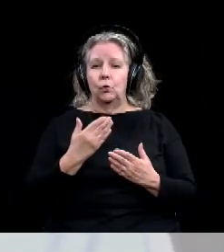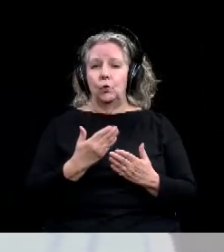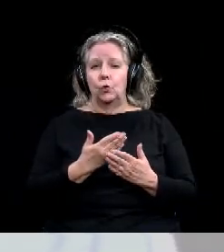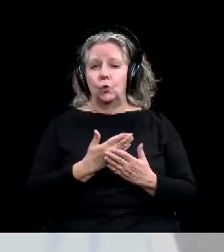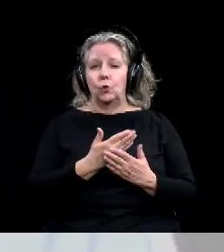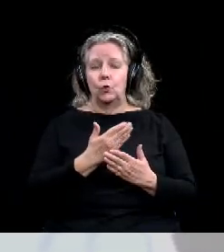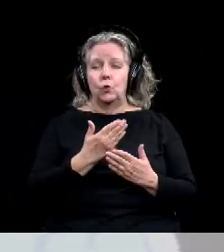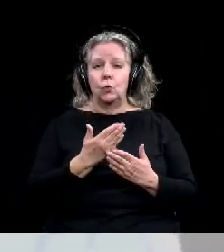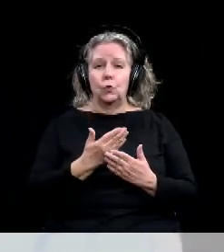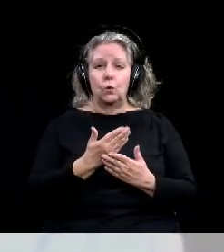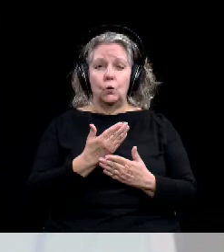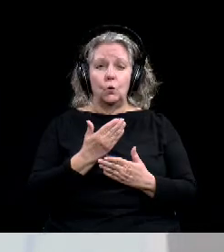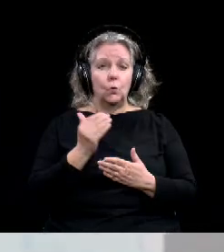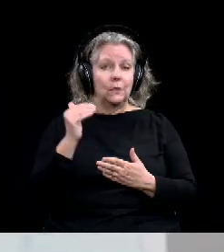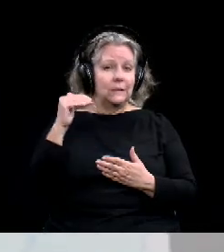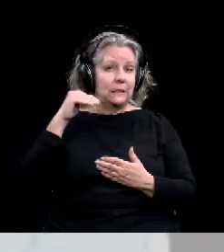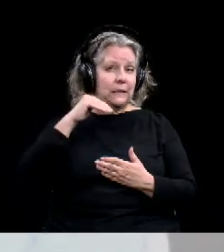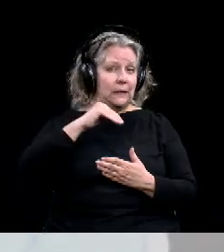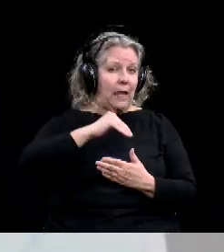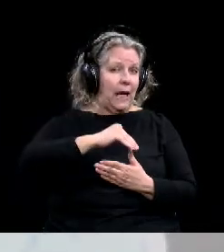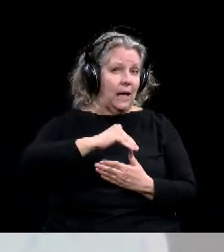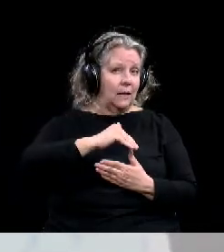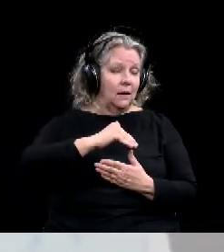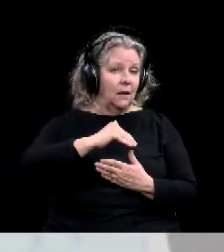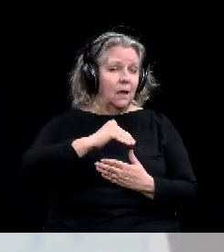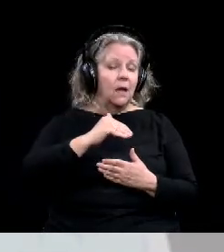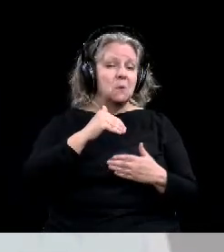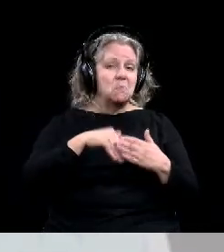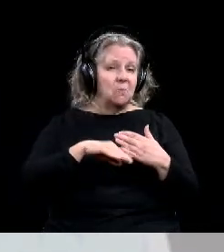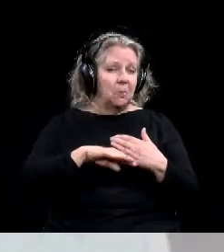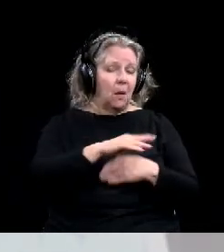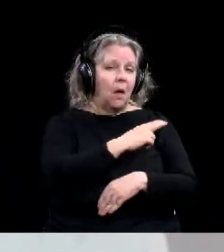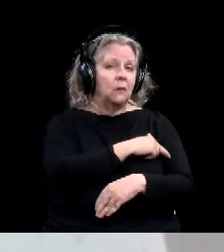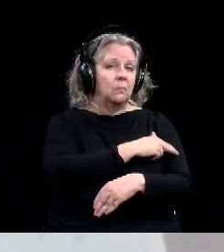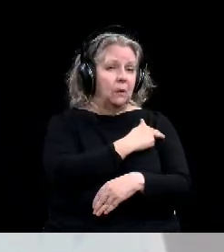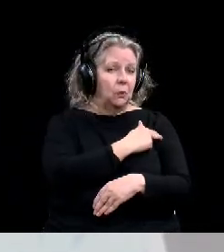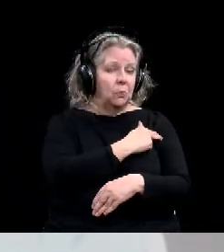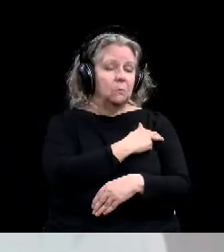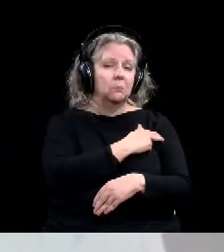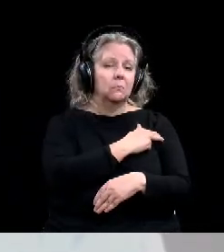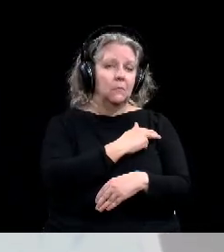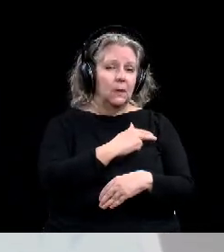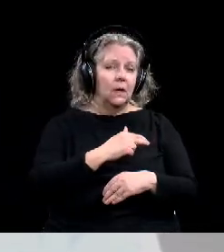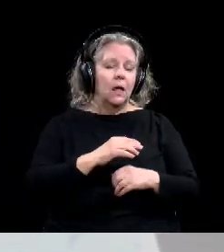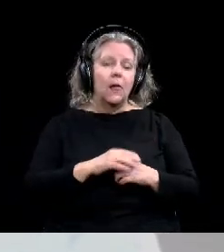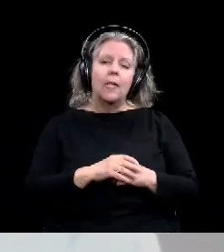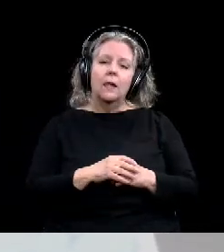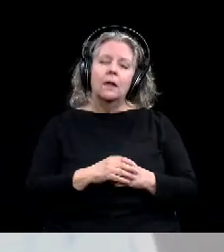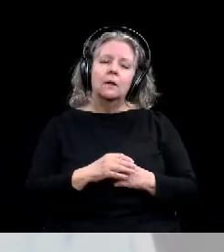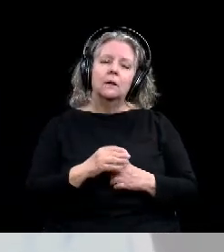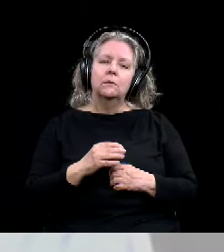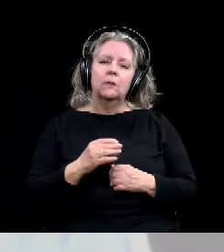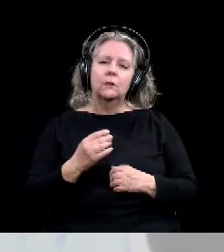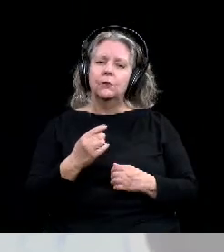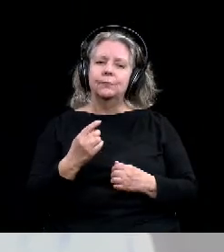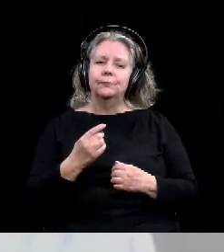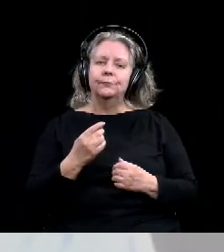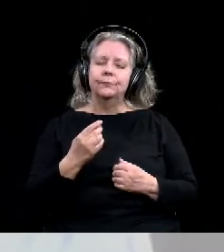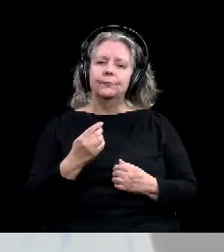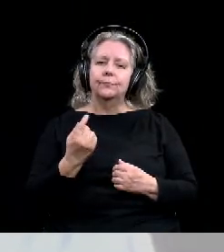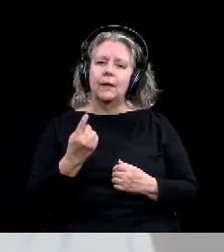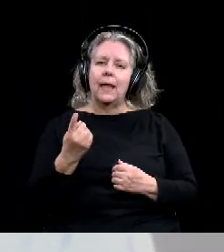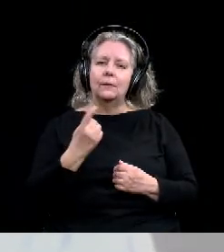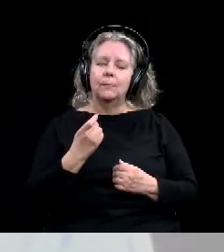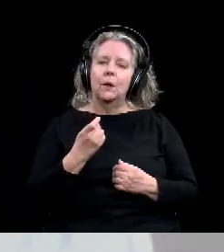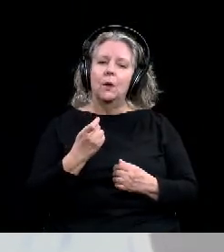and cases, the question arises, what accounts for this good news? Well, all of the numbers, whether they're good